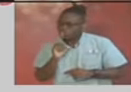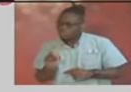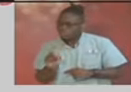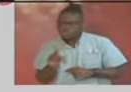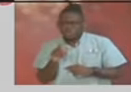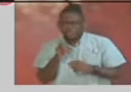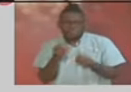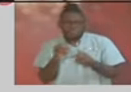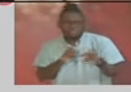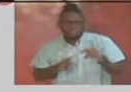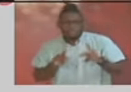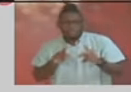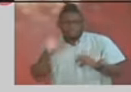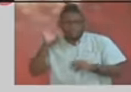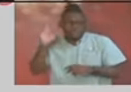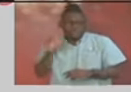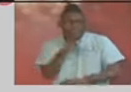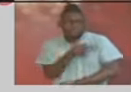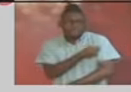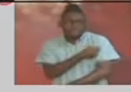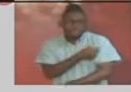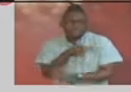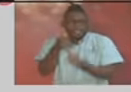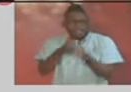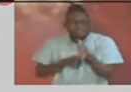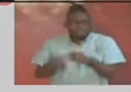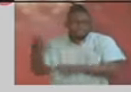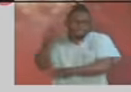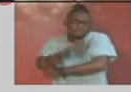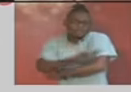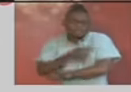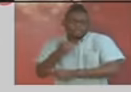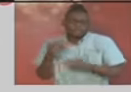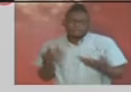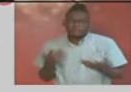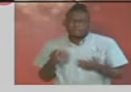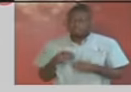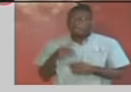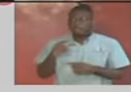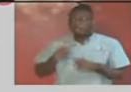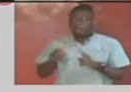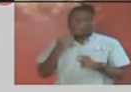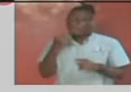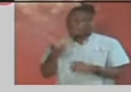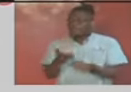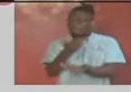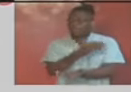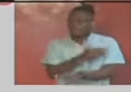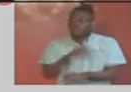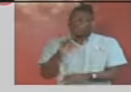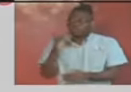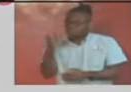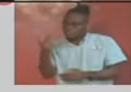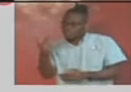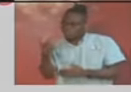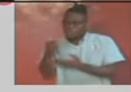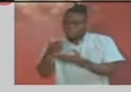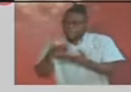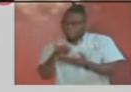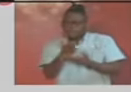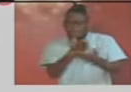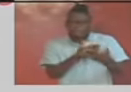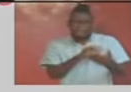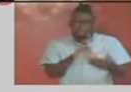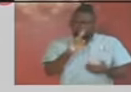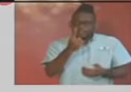the population. As we said before, we're looking at two phases, more or less. We're looking to protect the vulnerable population